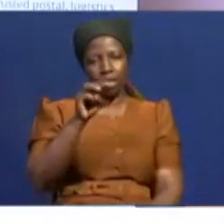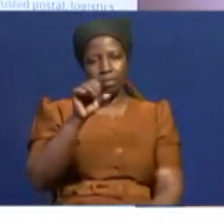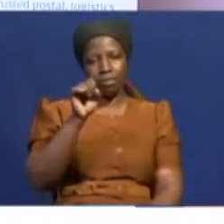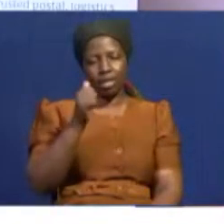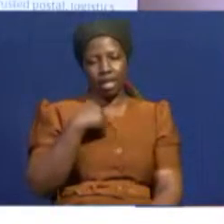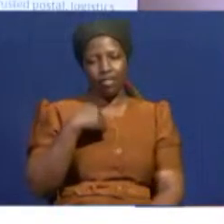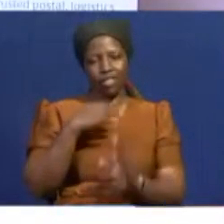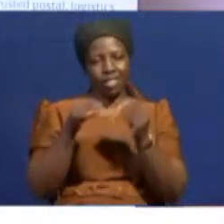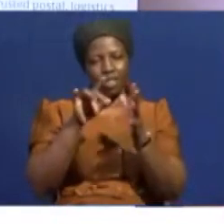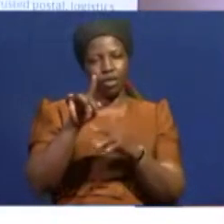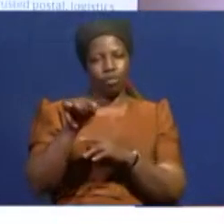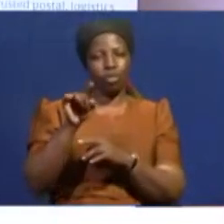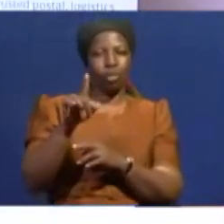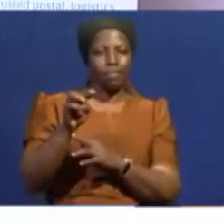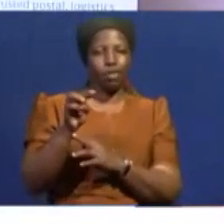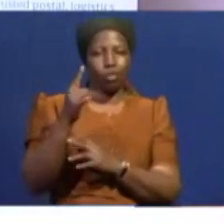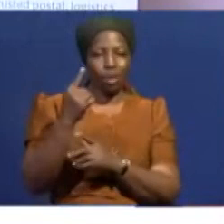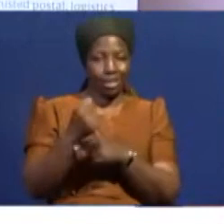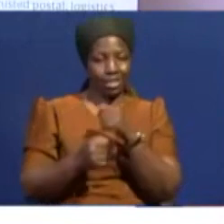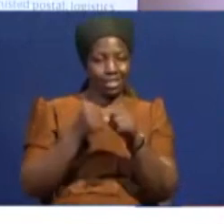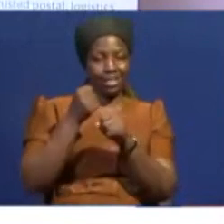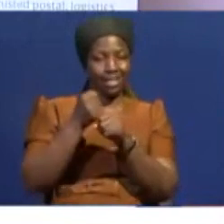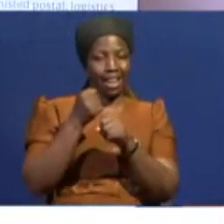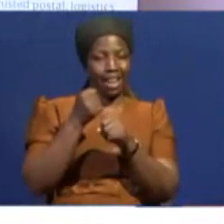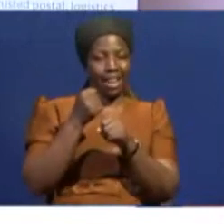year, giving us for 3 years, which is almost 400 million.